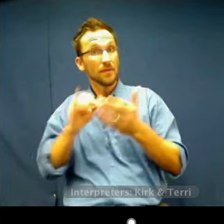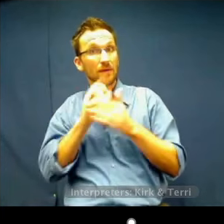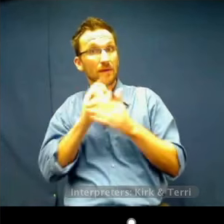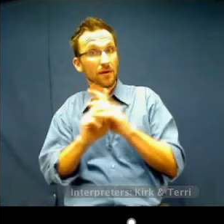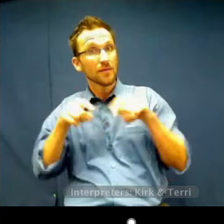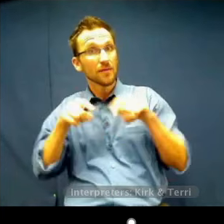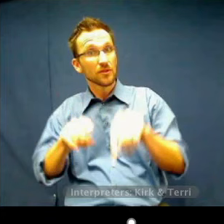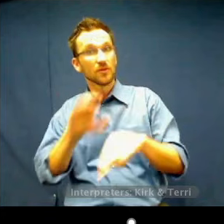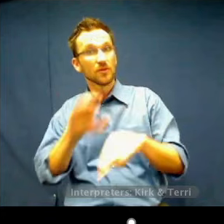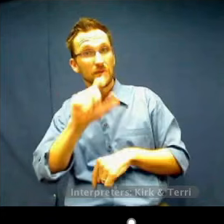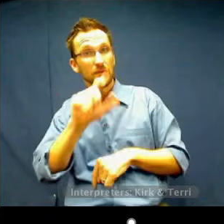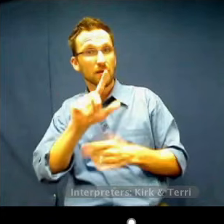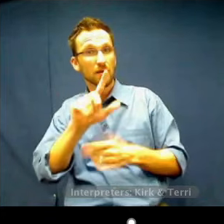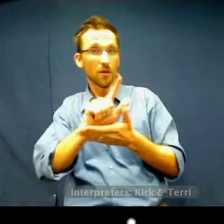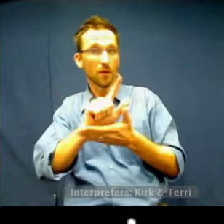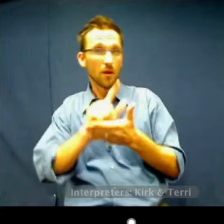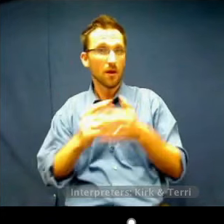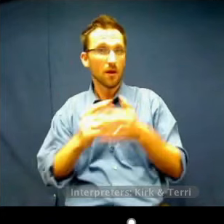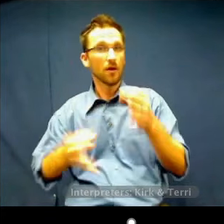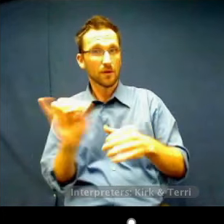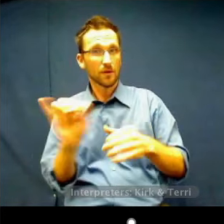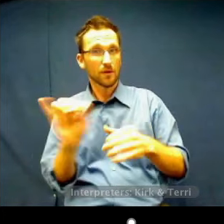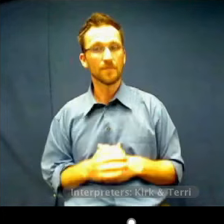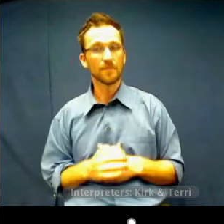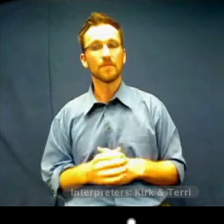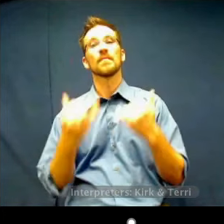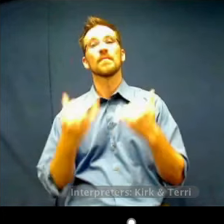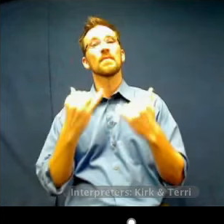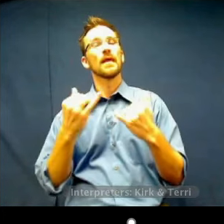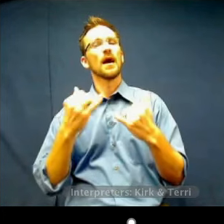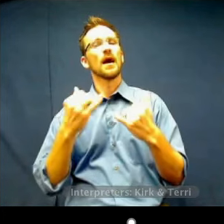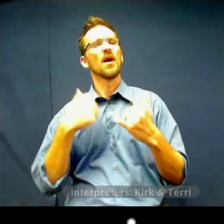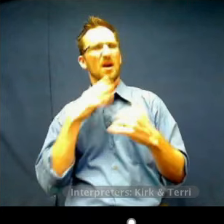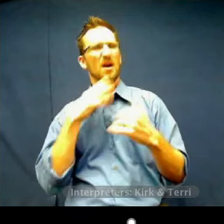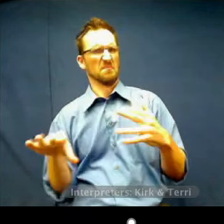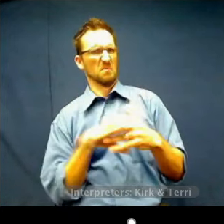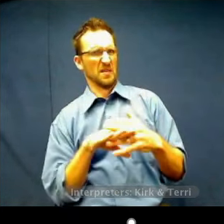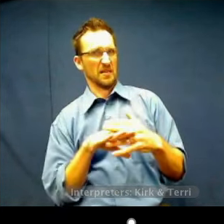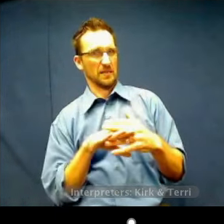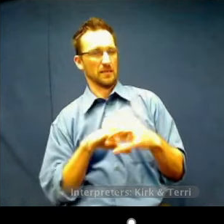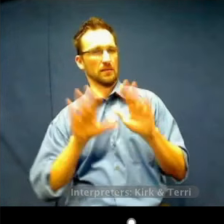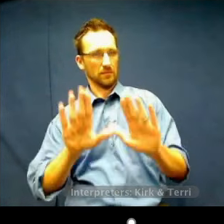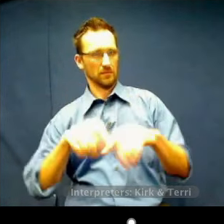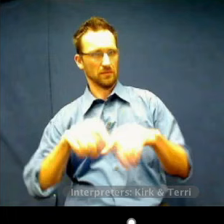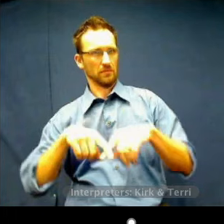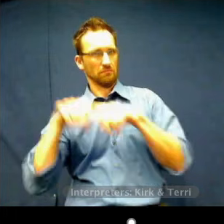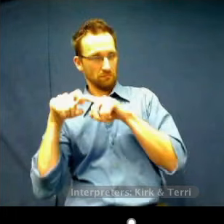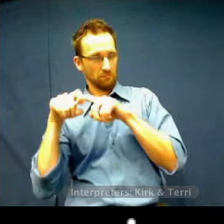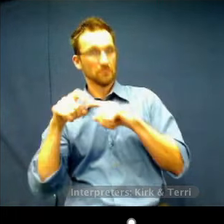All right, so we're going to take a break here, and I'm going to look at, you can go ahead and type your questions in if you have